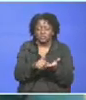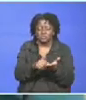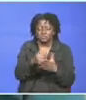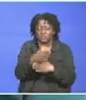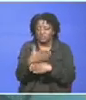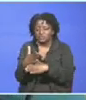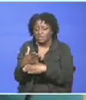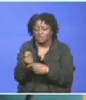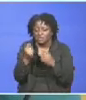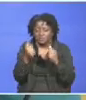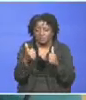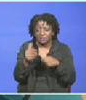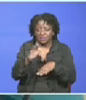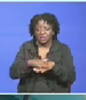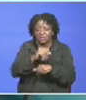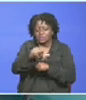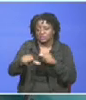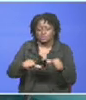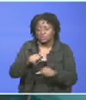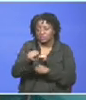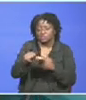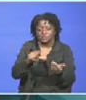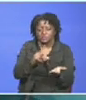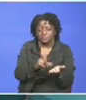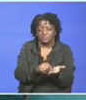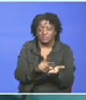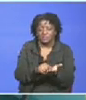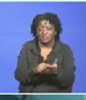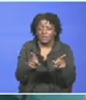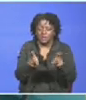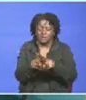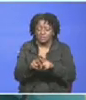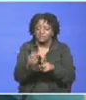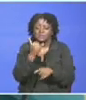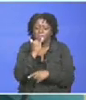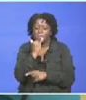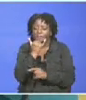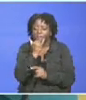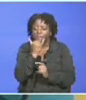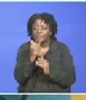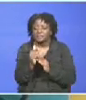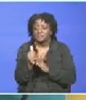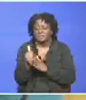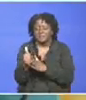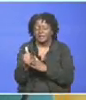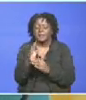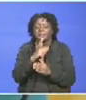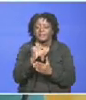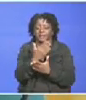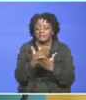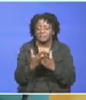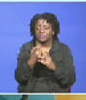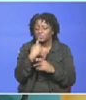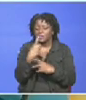media. They are also being misled by some who have